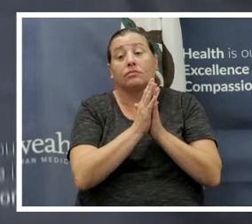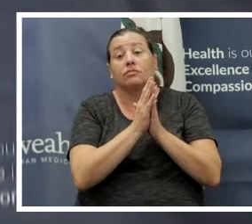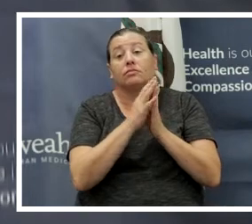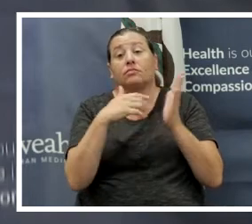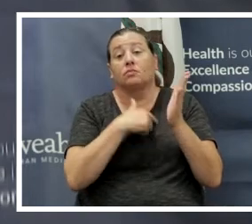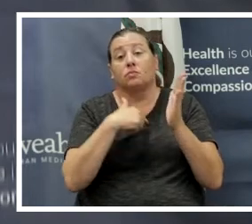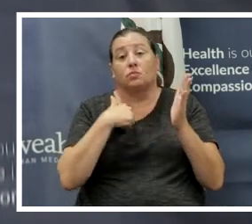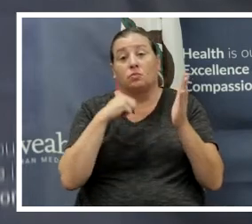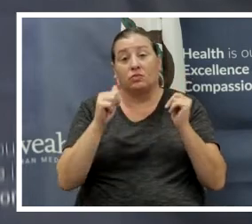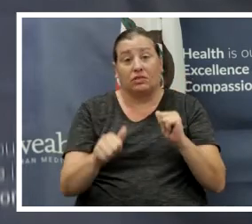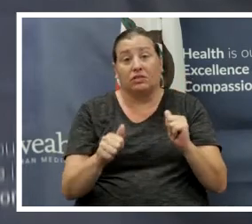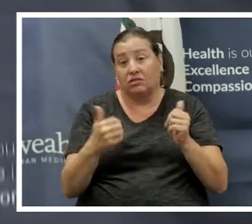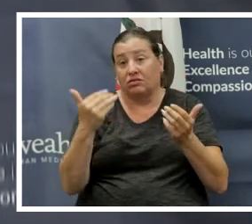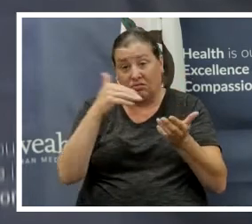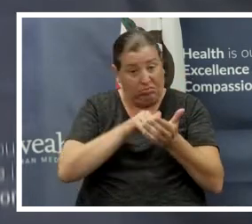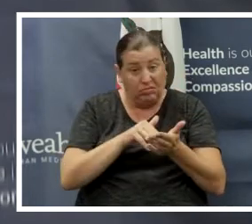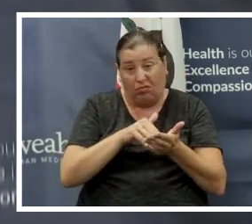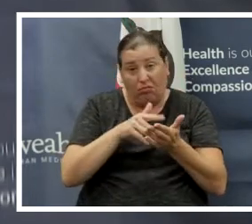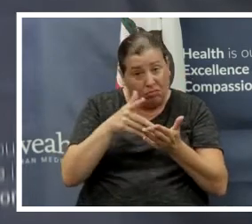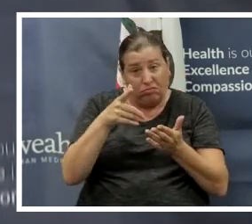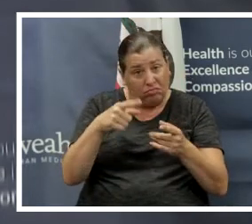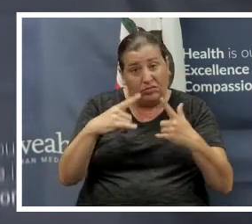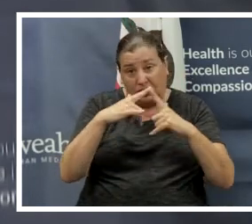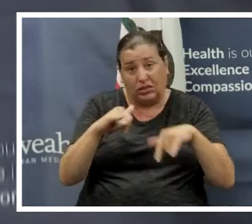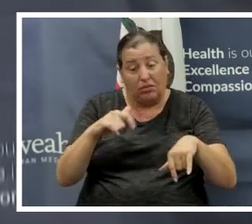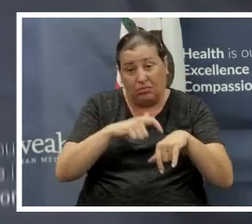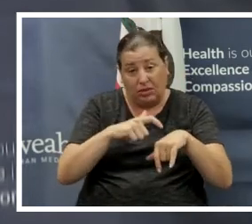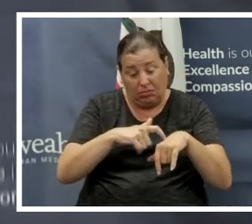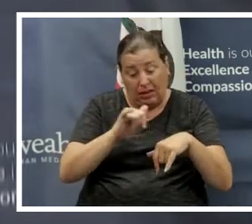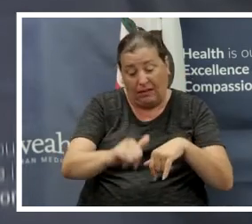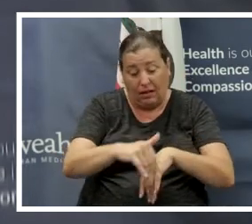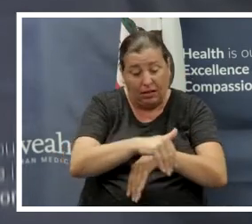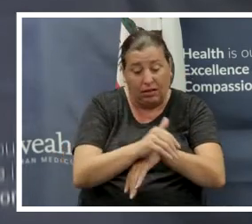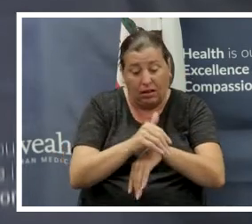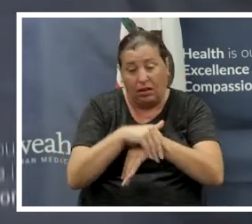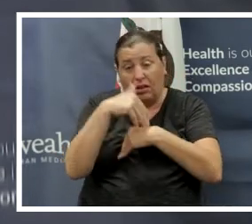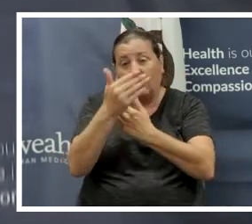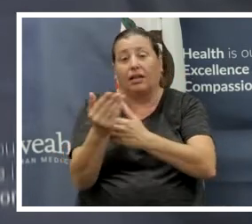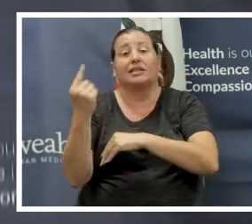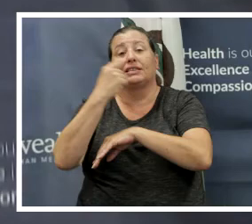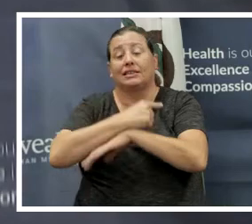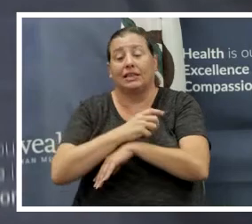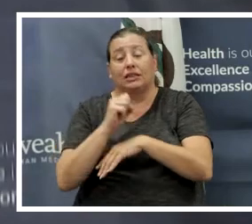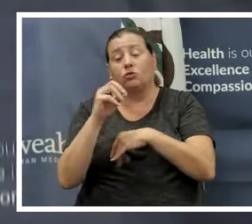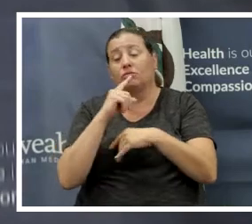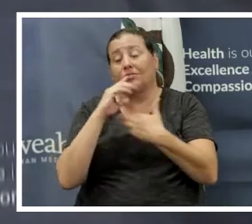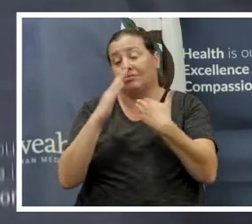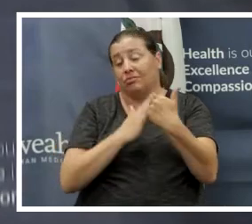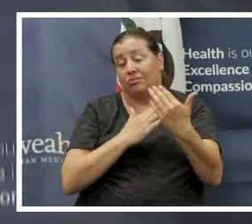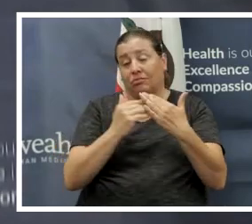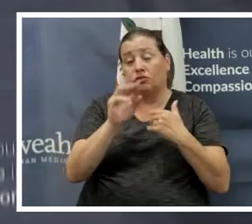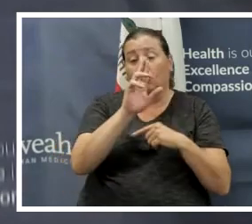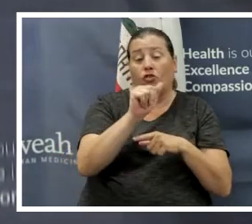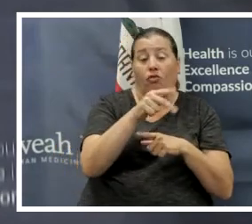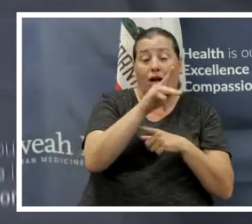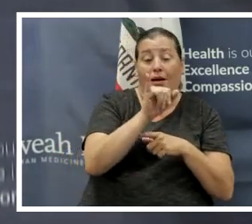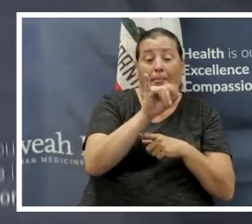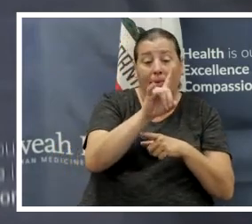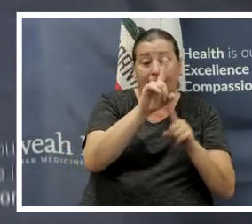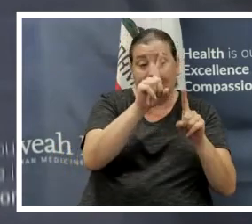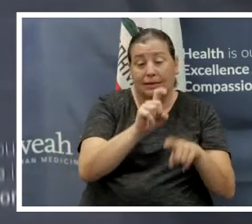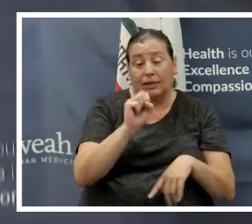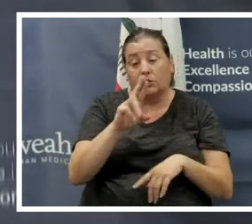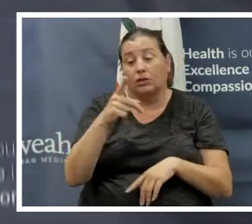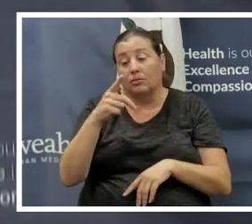turn those results around again that night or the next day. Even so whether it's the rapid tests or the PCR